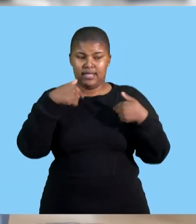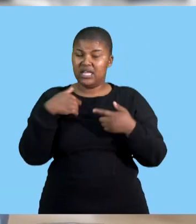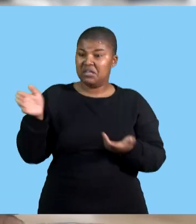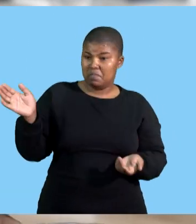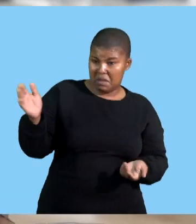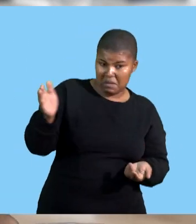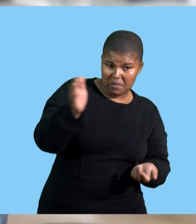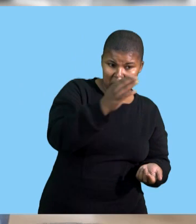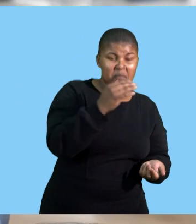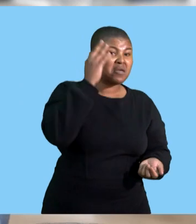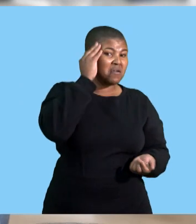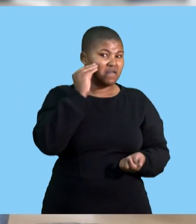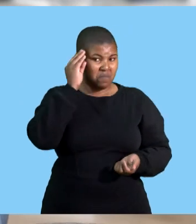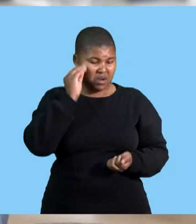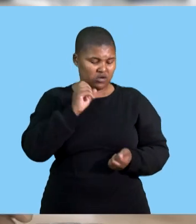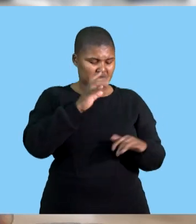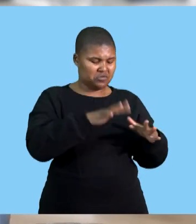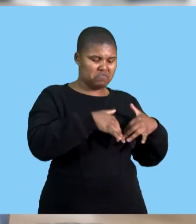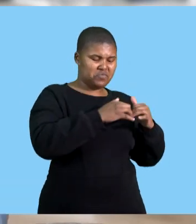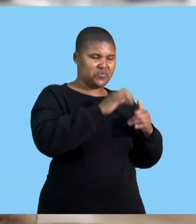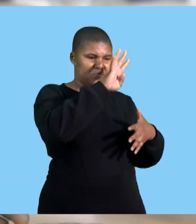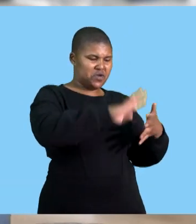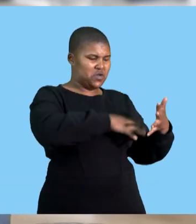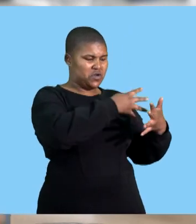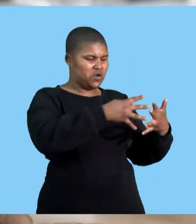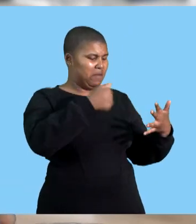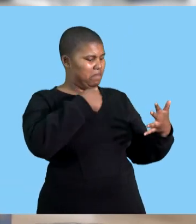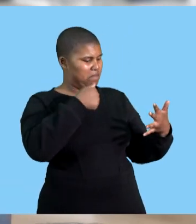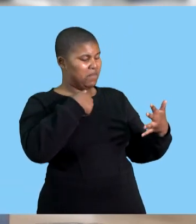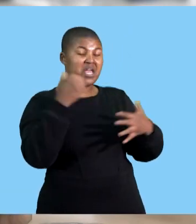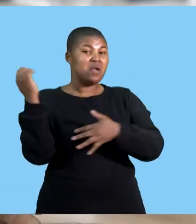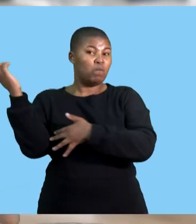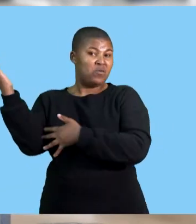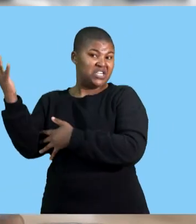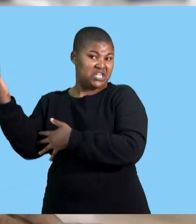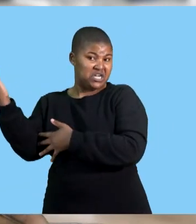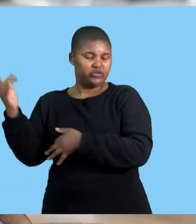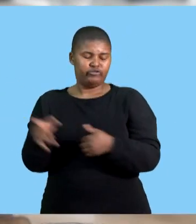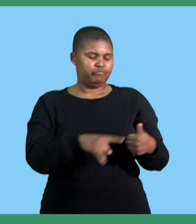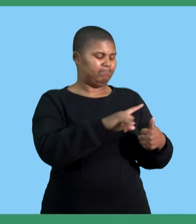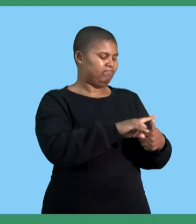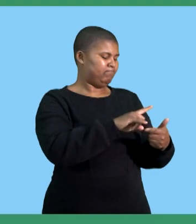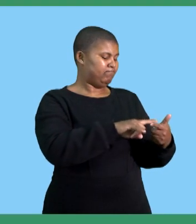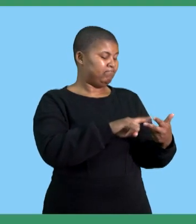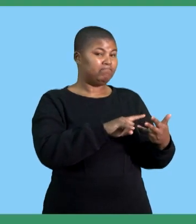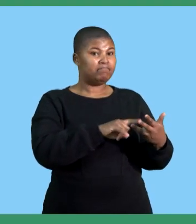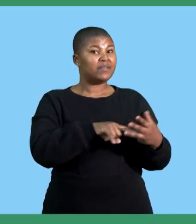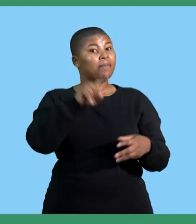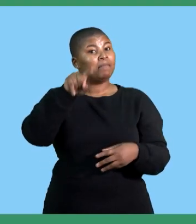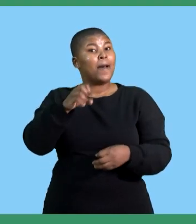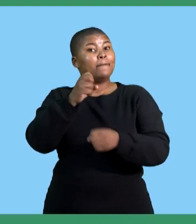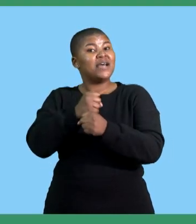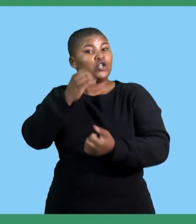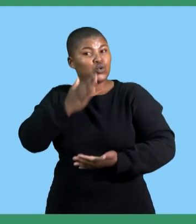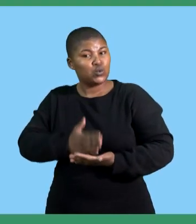that you prepare a work plan. How are you going to present that particular report? You need to allow time